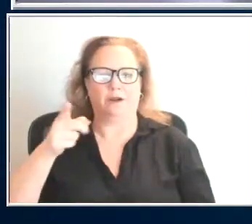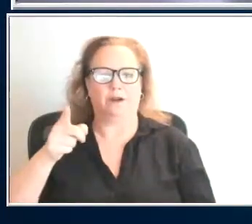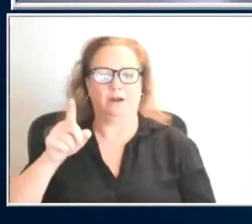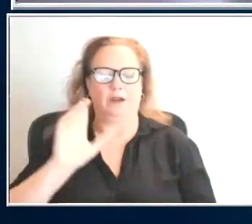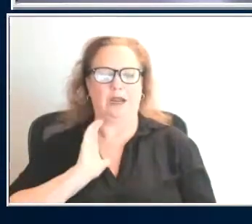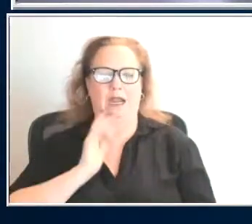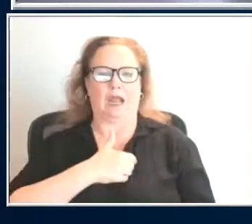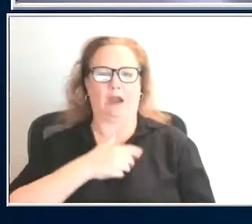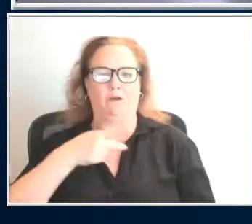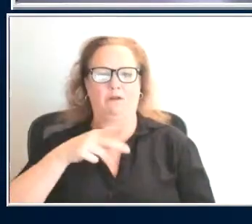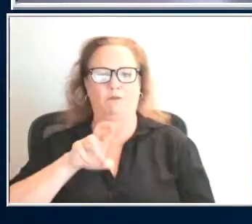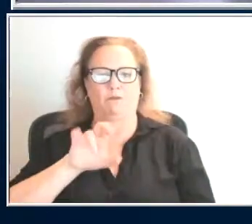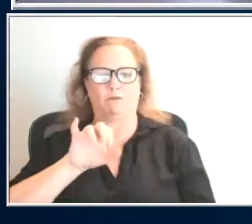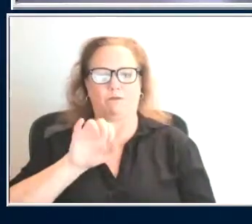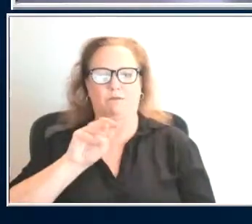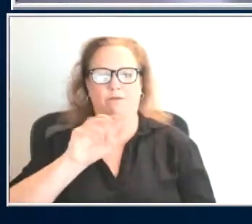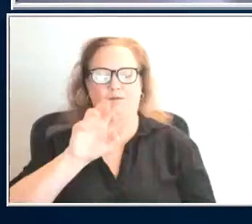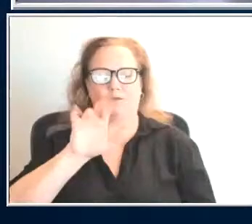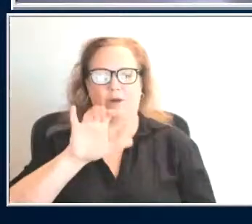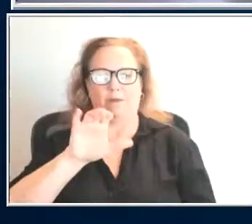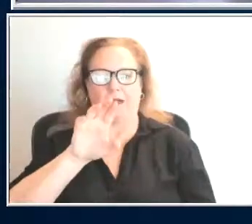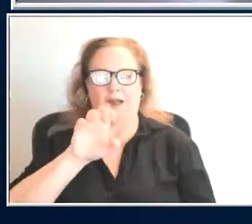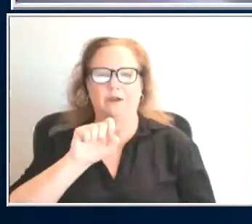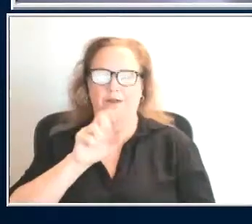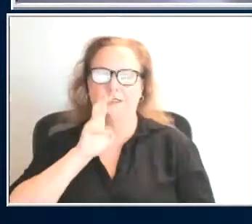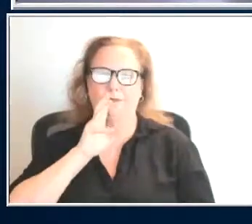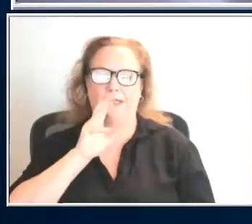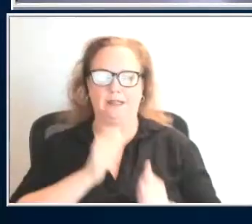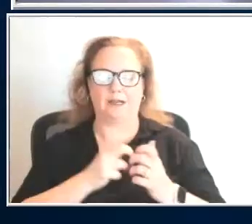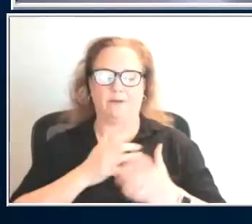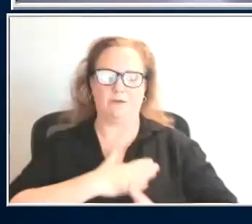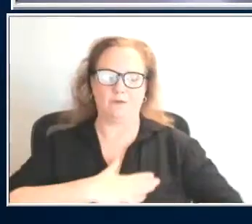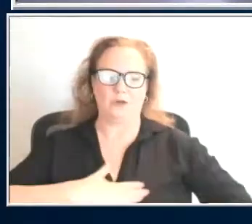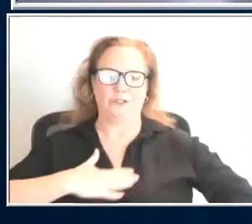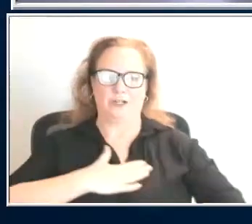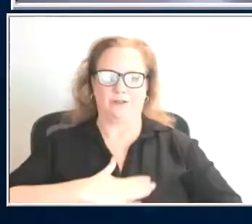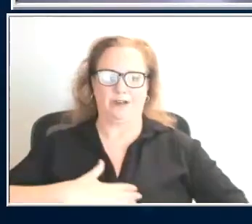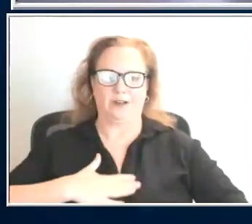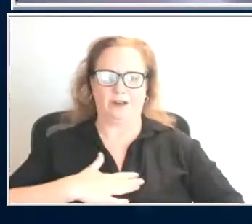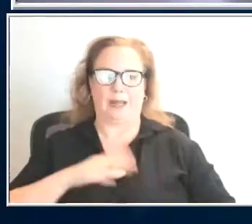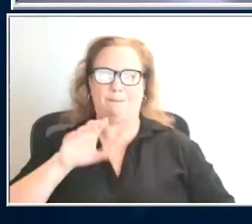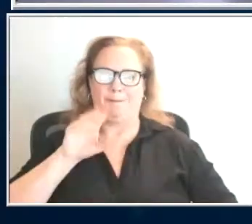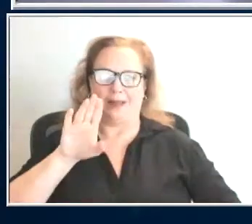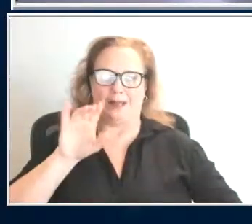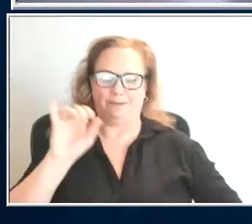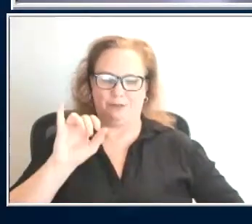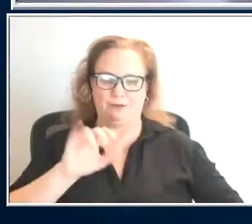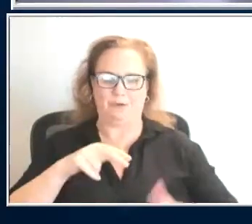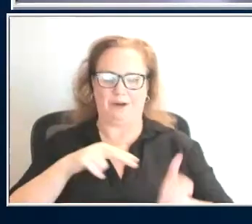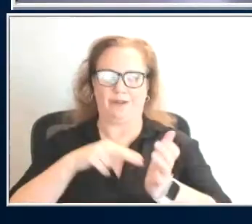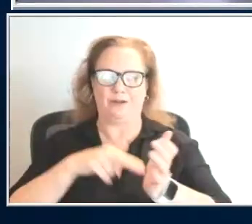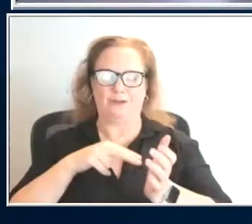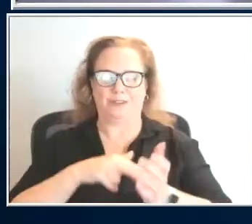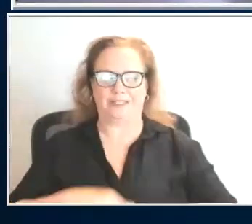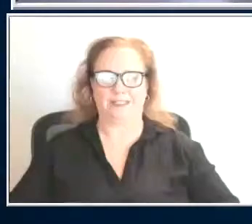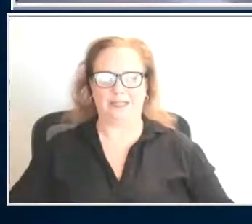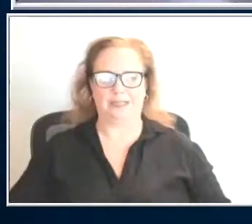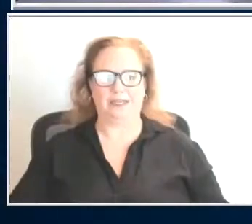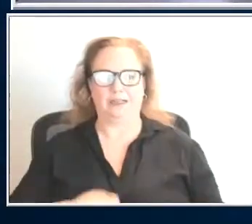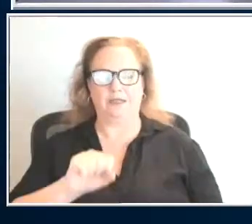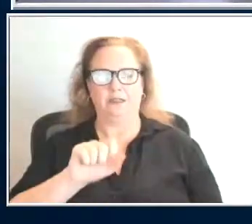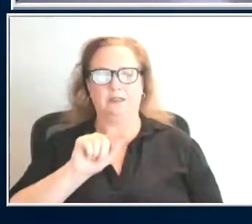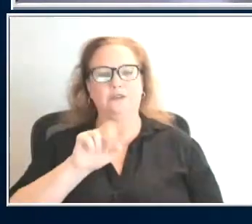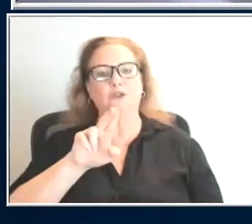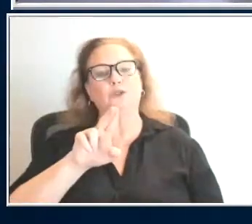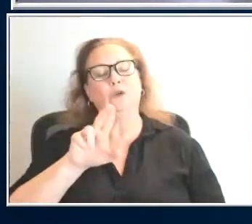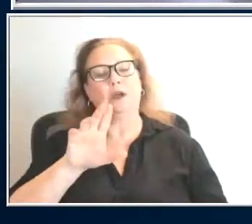primary care. Speaking for a lot of people who are so appreciative, including Bob, of the nurses that care for them. Stu has a question. This